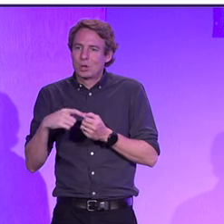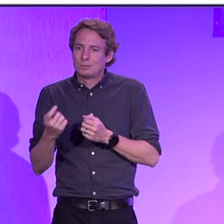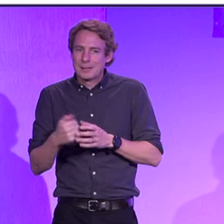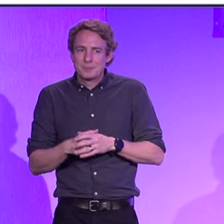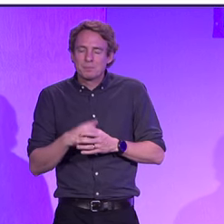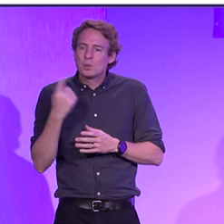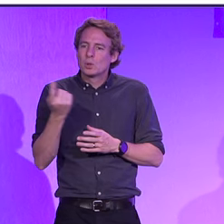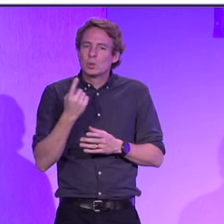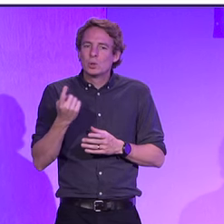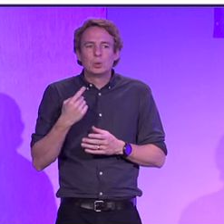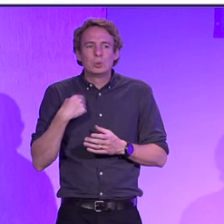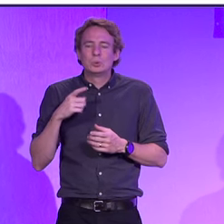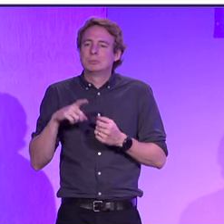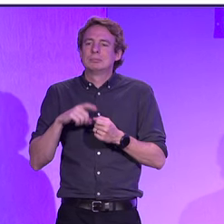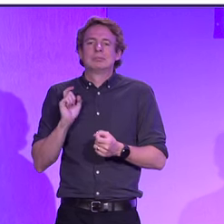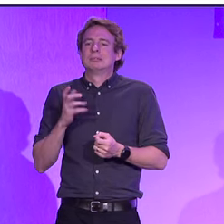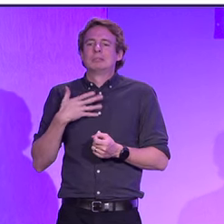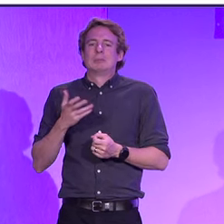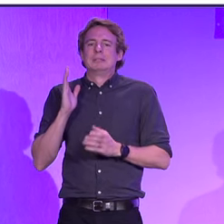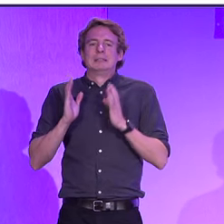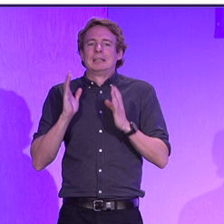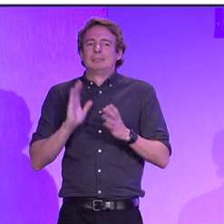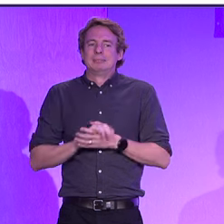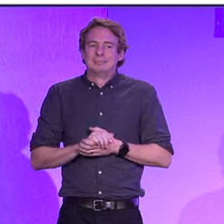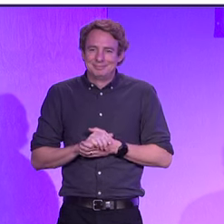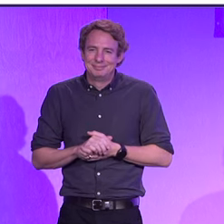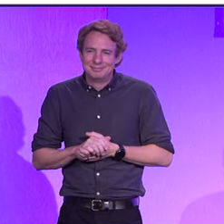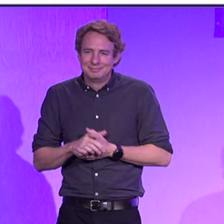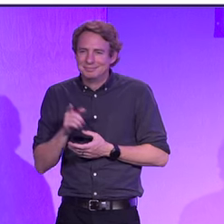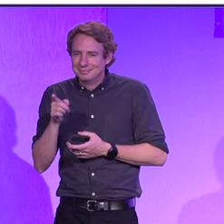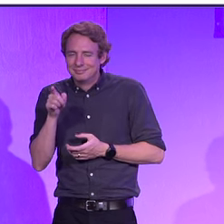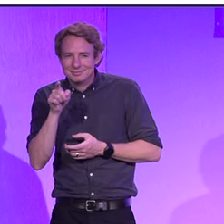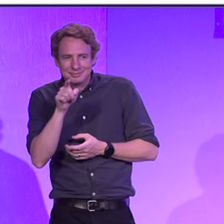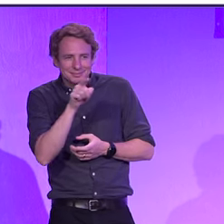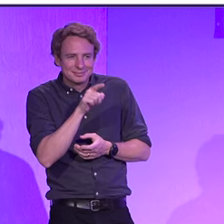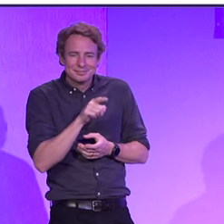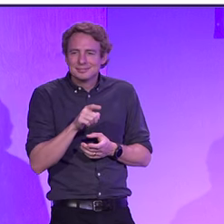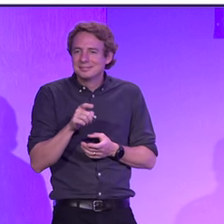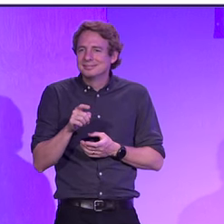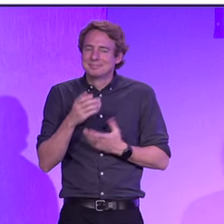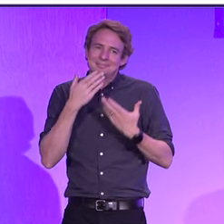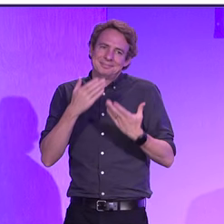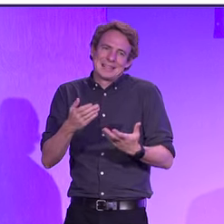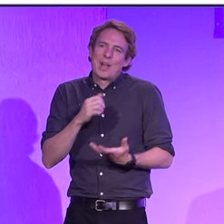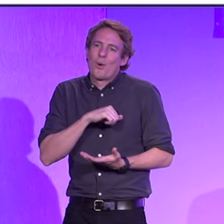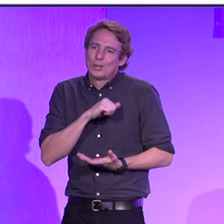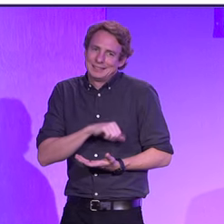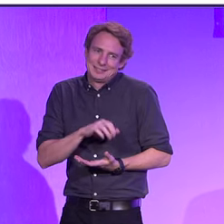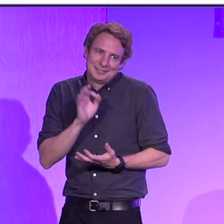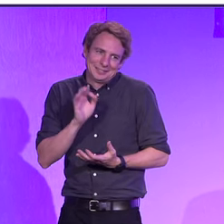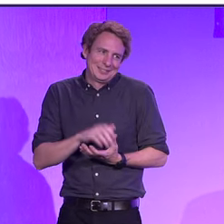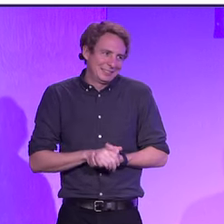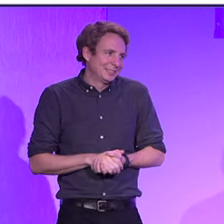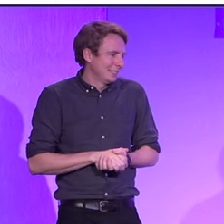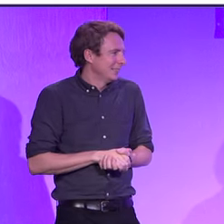So who here is just opting out from this hand-raising activity? One, two, three. Thank you for being